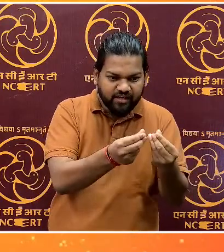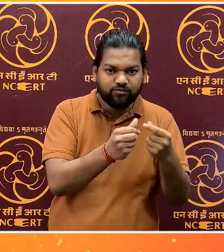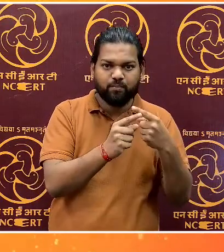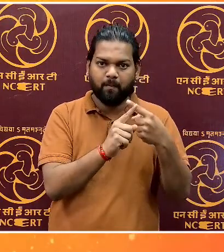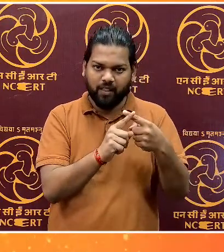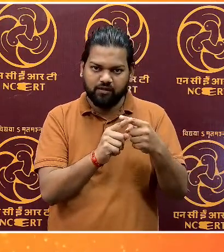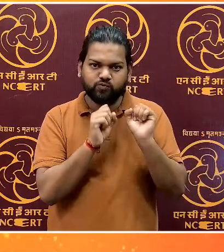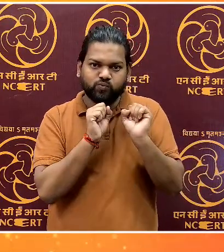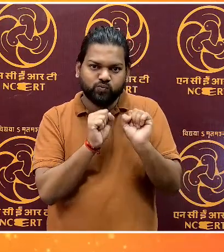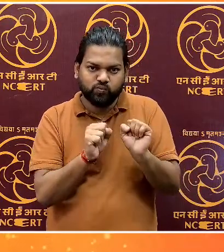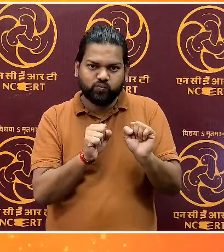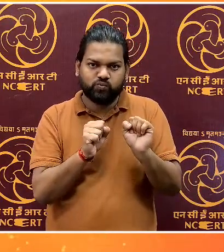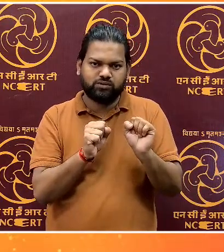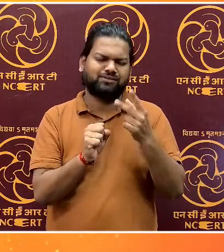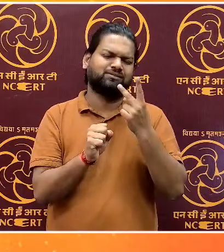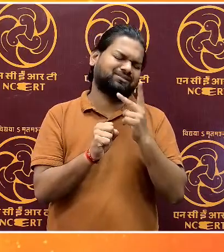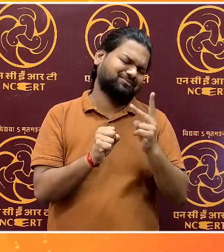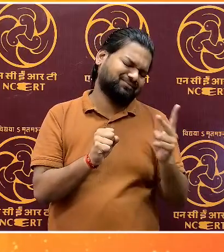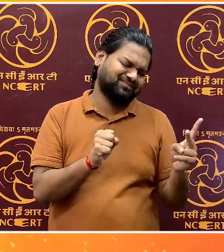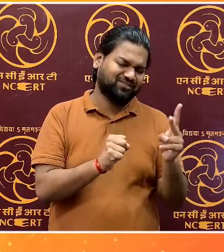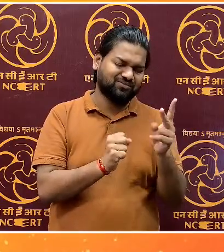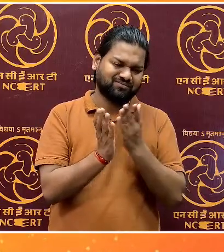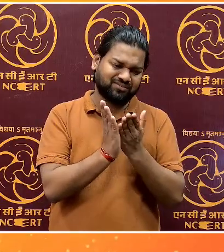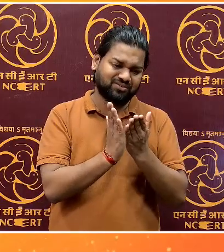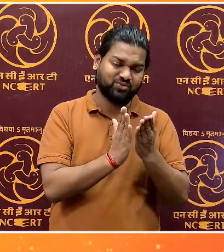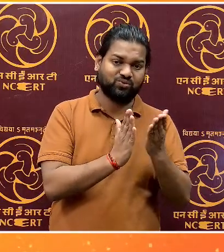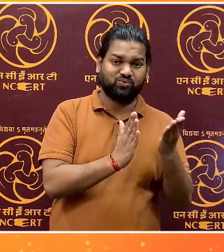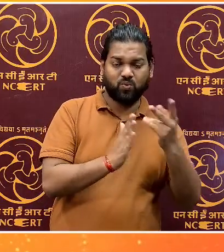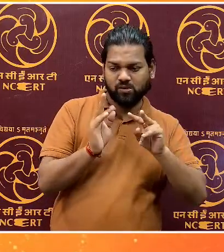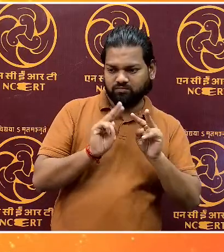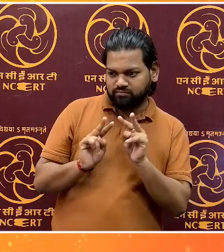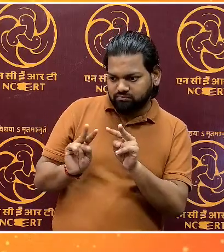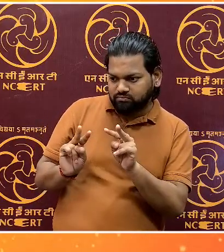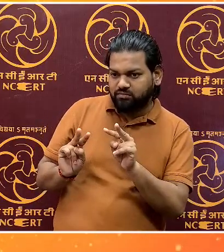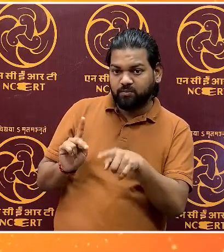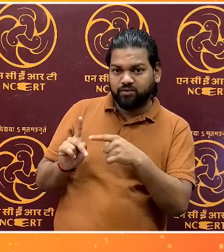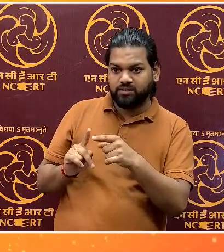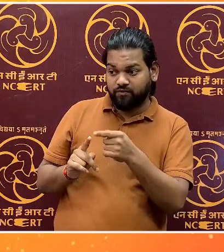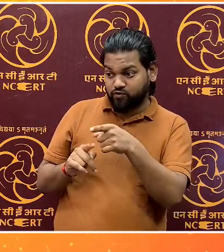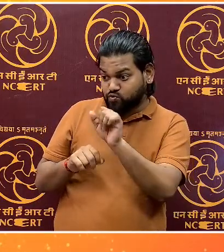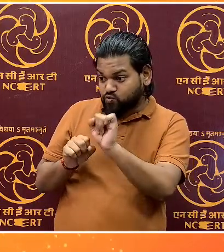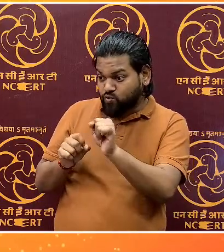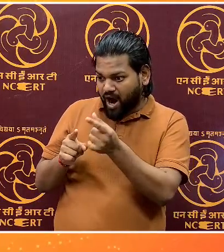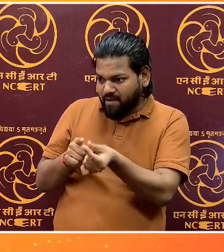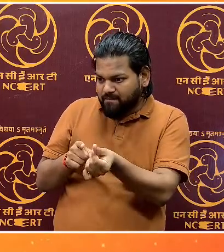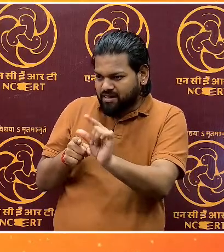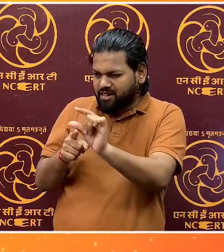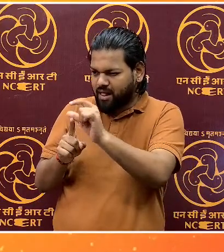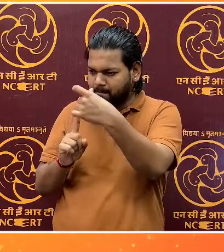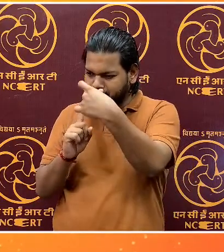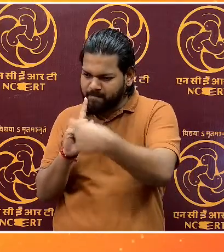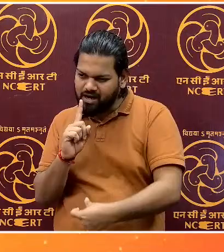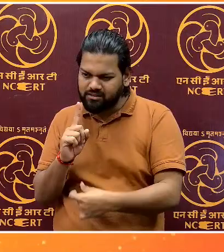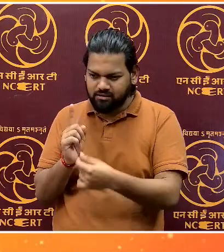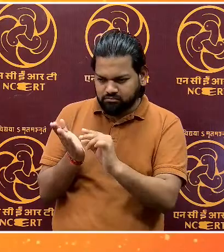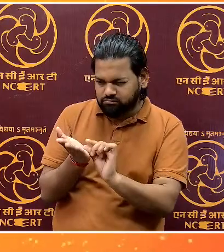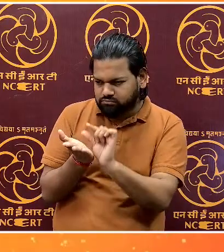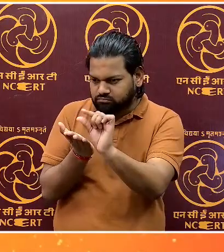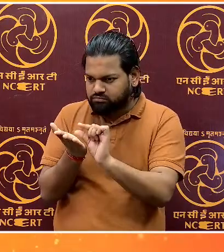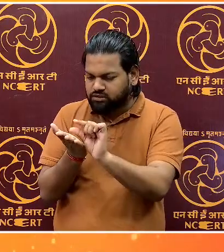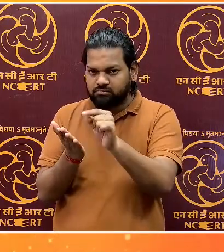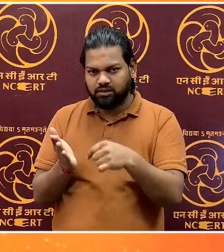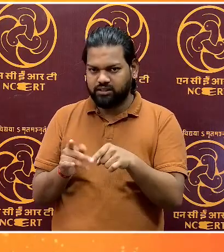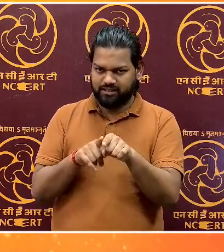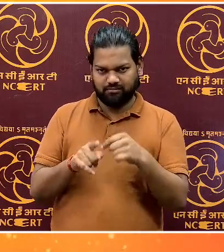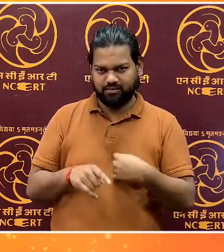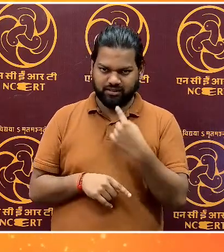prominence uh, s- uh, in your corporate finance, in your investment management, in your personal finance. So if I'm saying